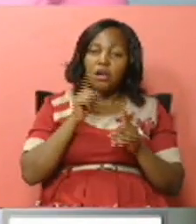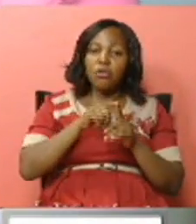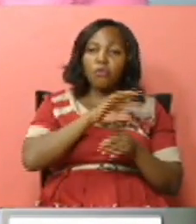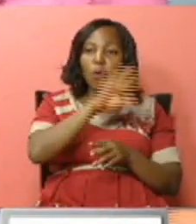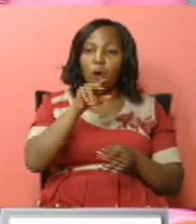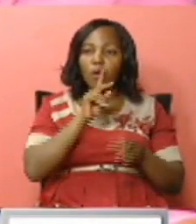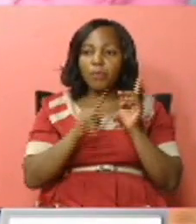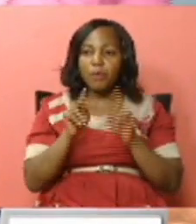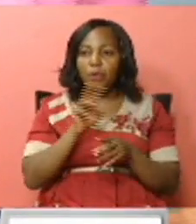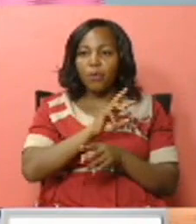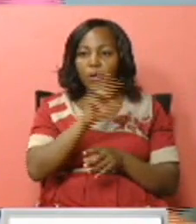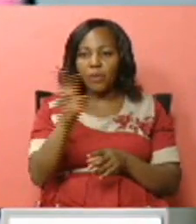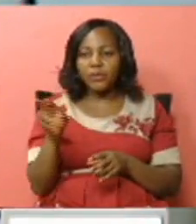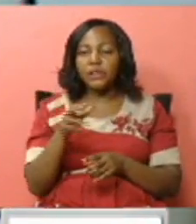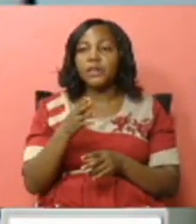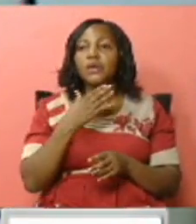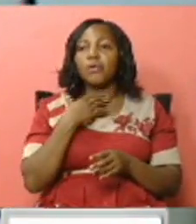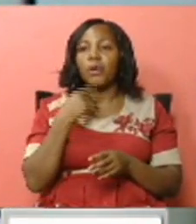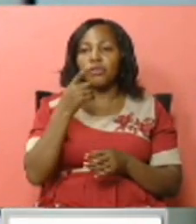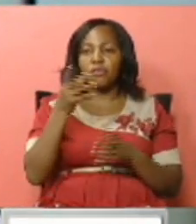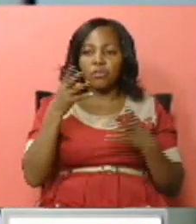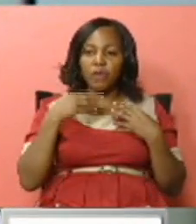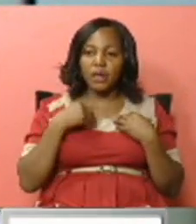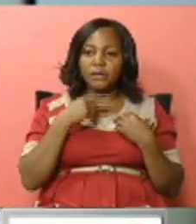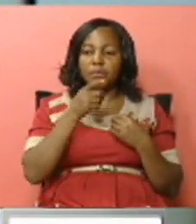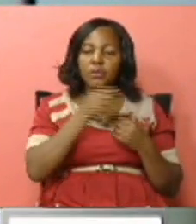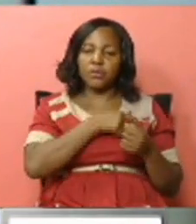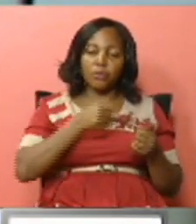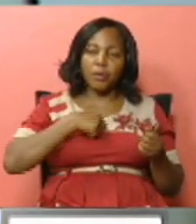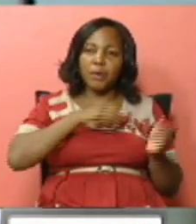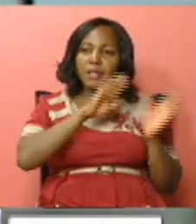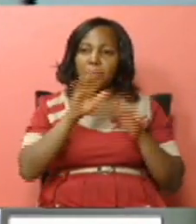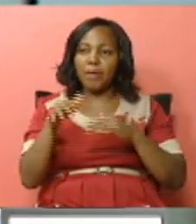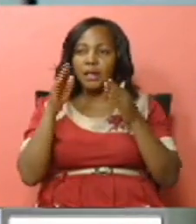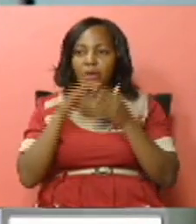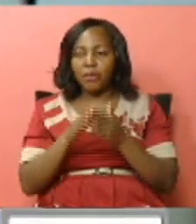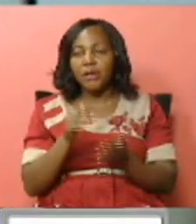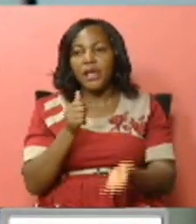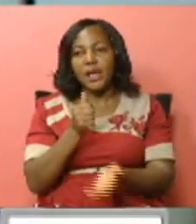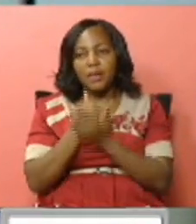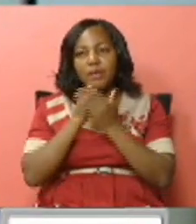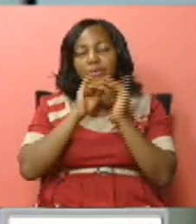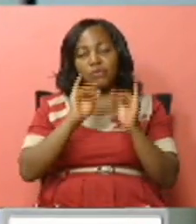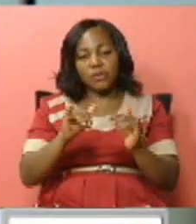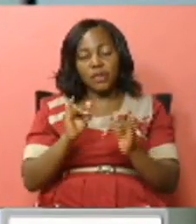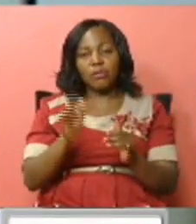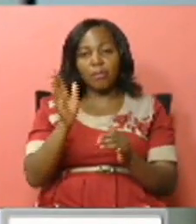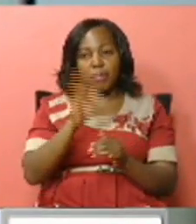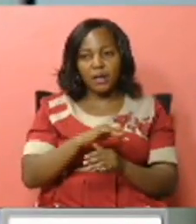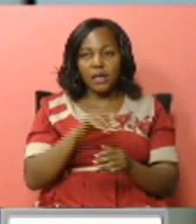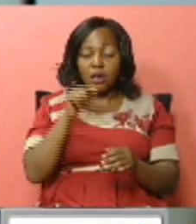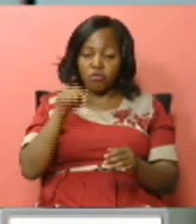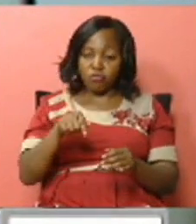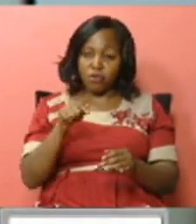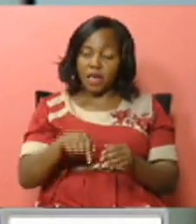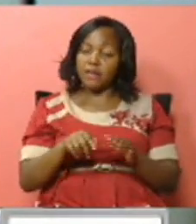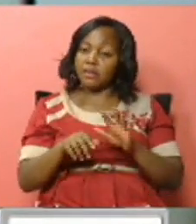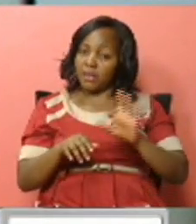is watching us right now, we'll just like to ask you to accept the women back home, help them settle back, because today it is you,